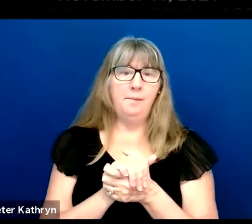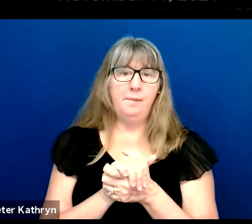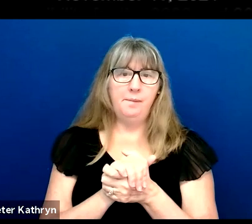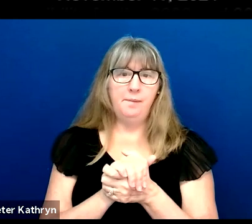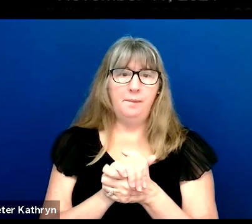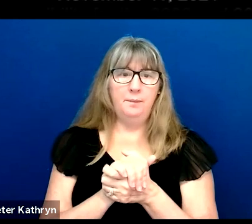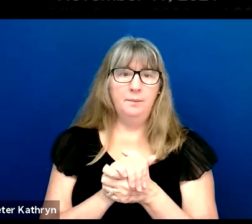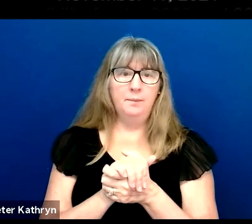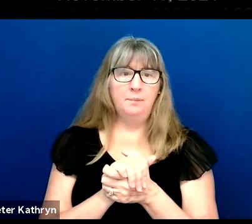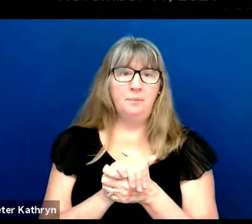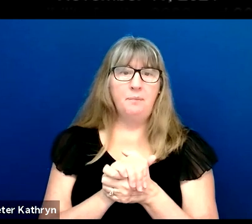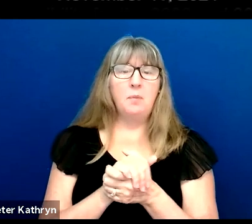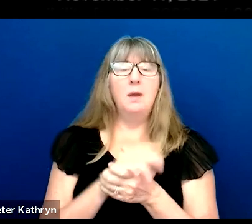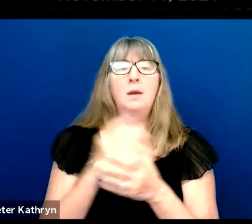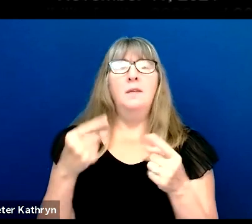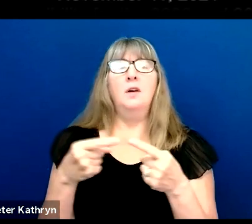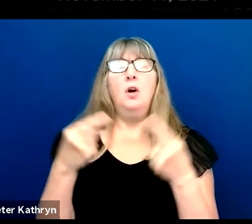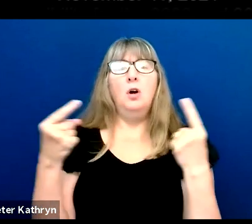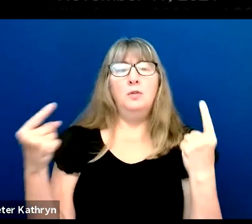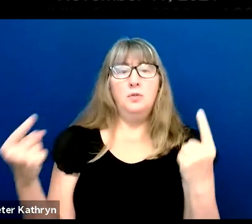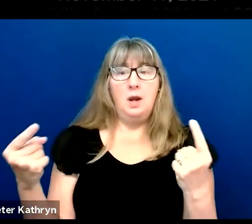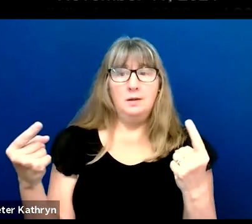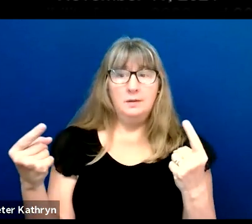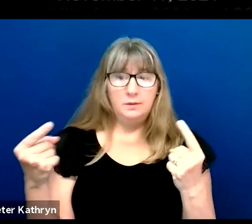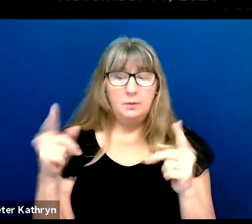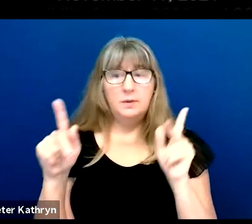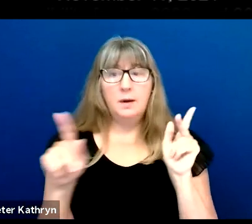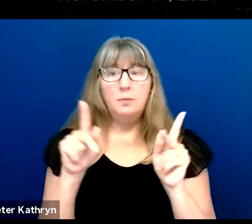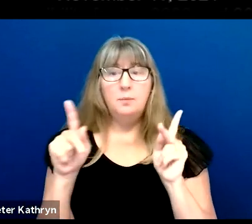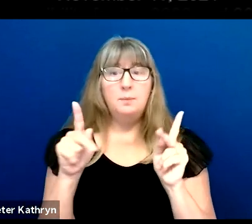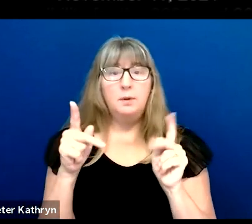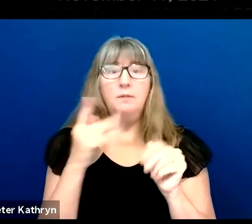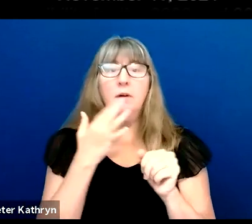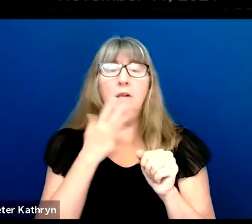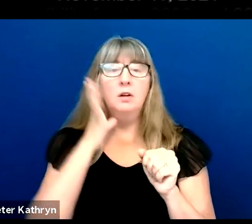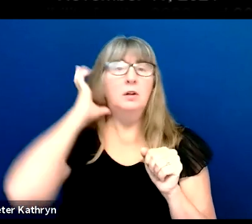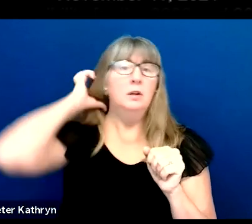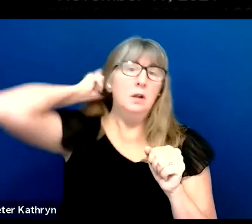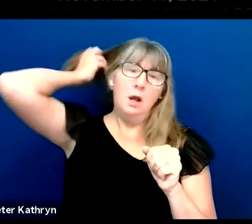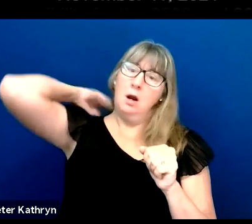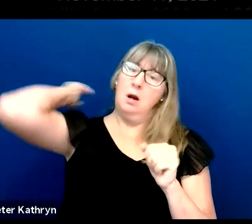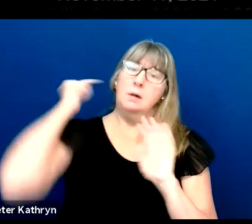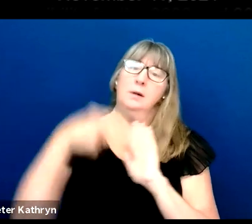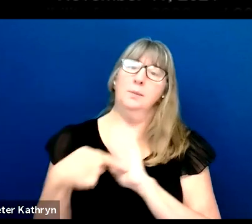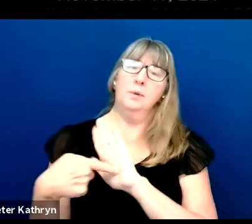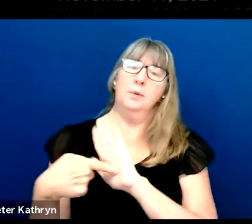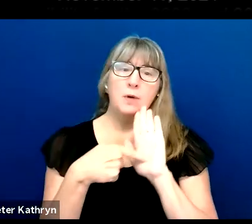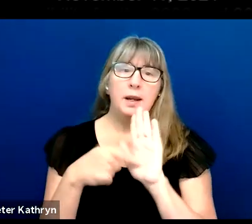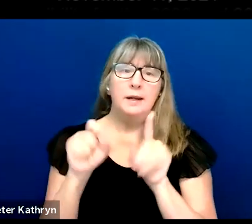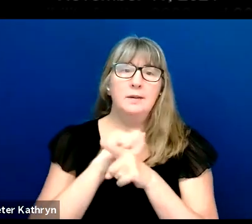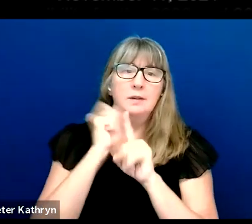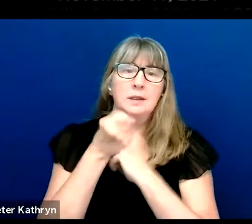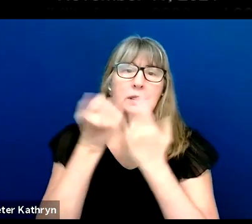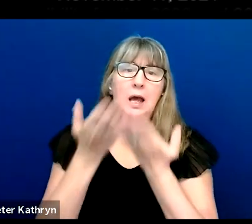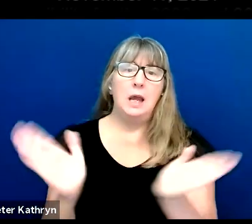And we see the contrast between how people of color are, of course, portrayed in our society. These